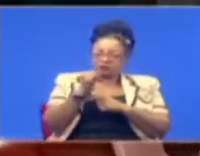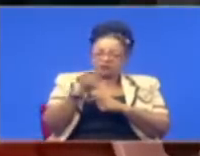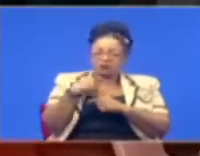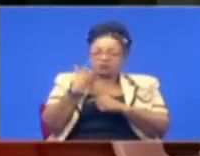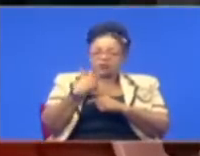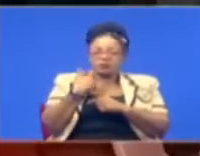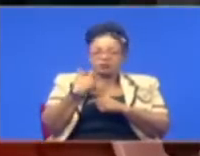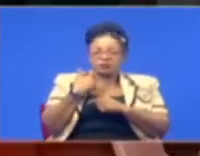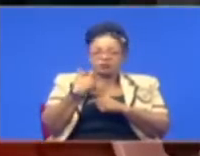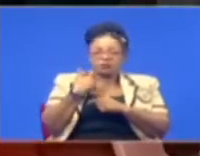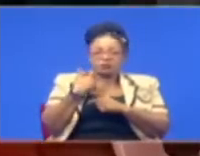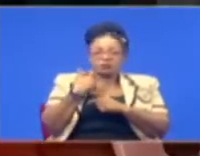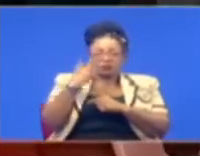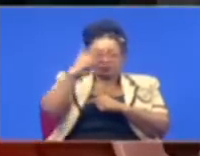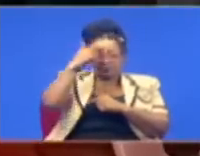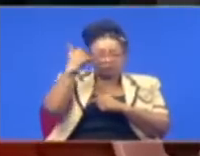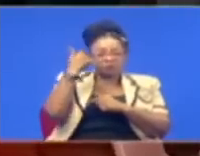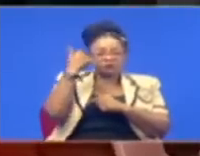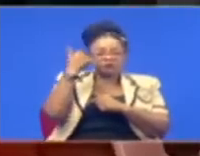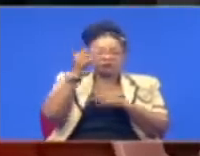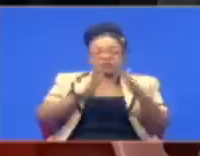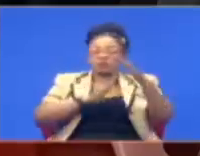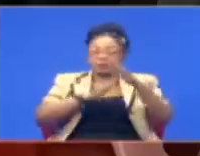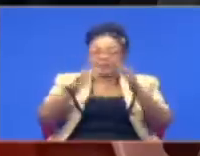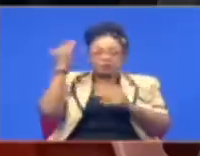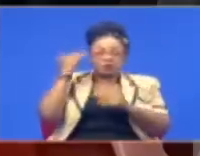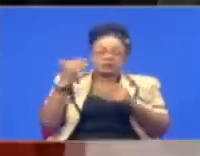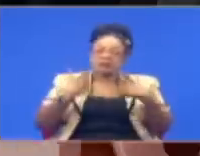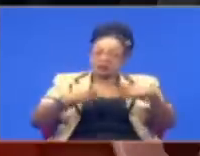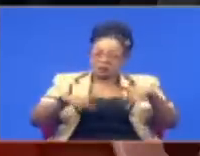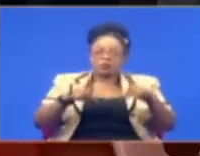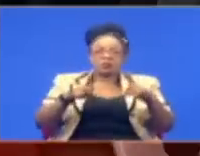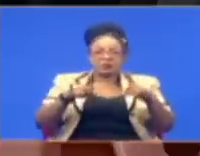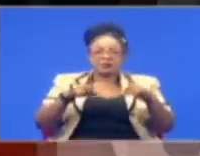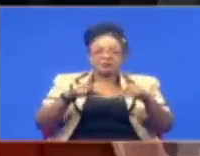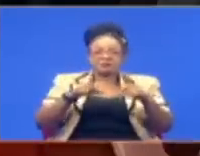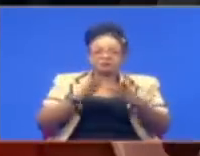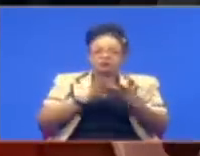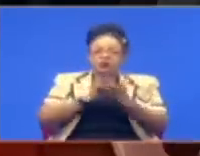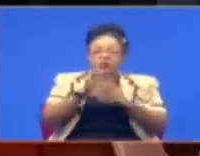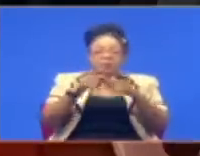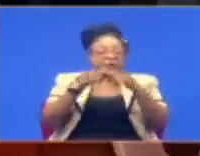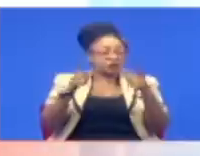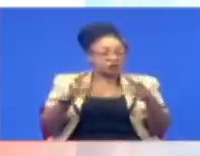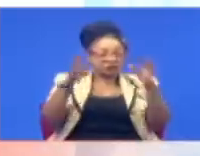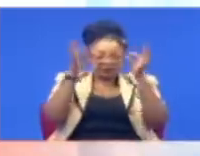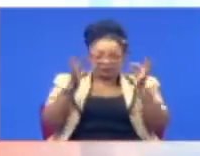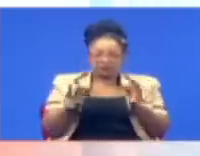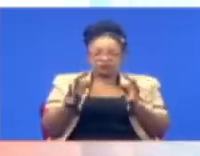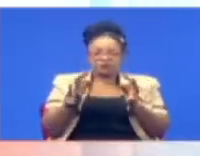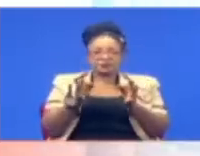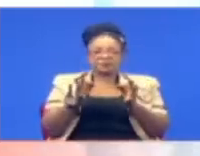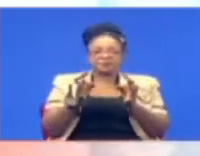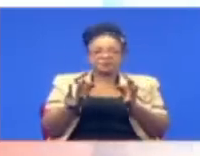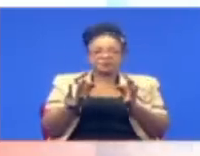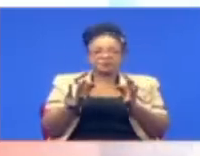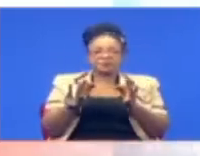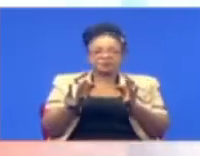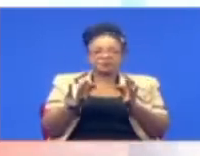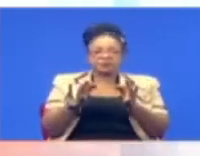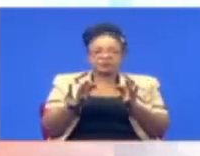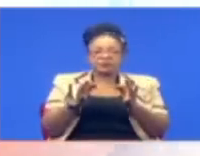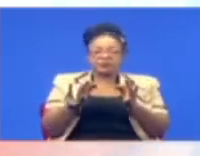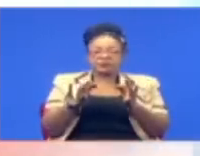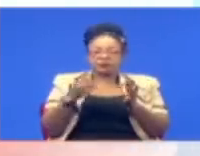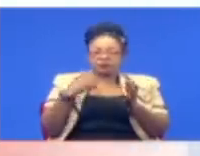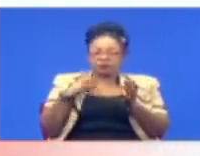who, because the court, the Supreme Court is allowed through majority decision to depart from its earlier